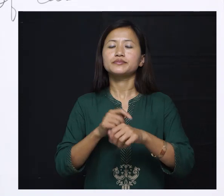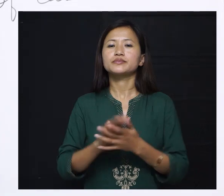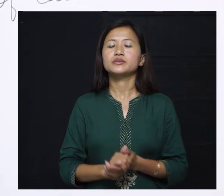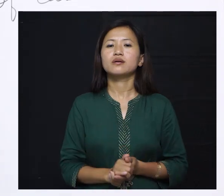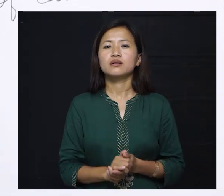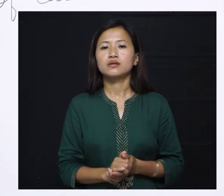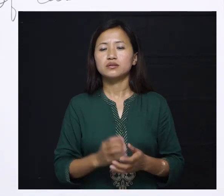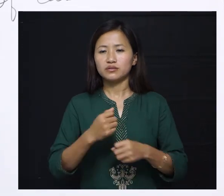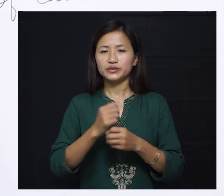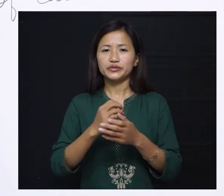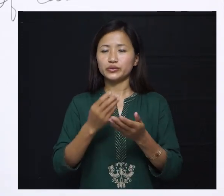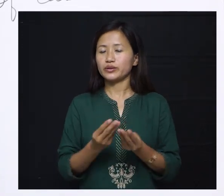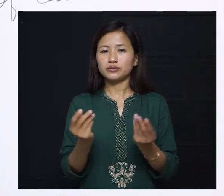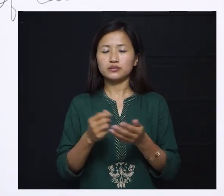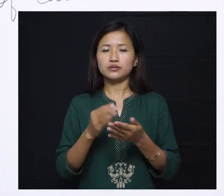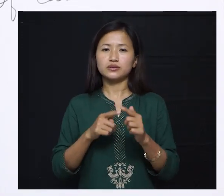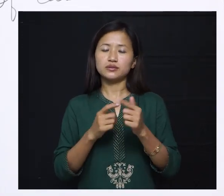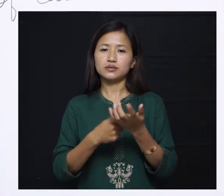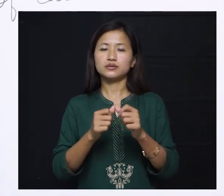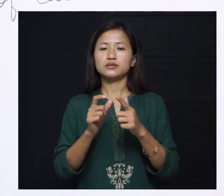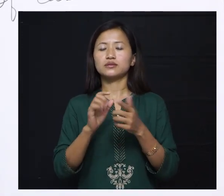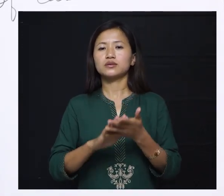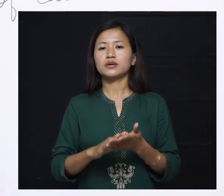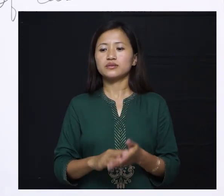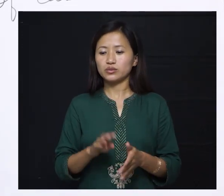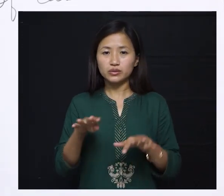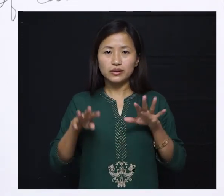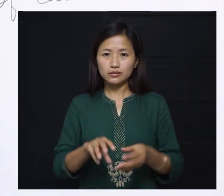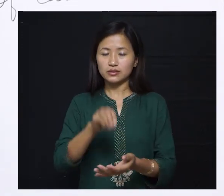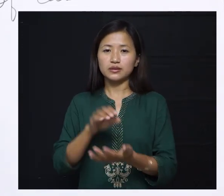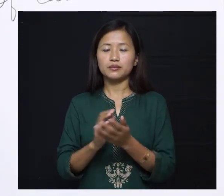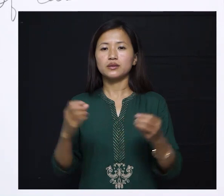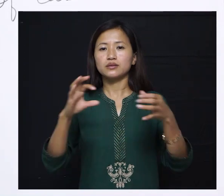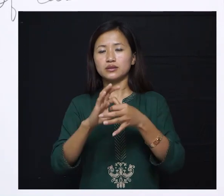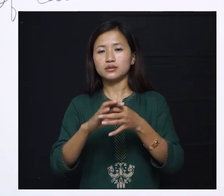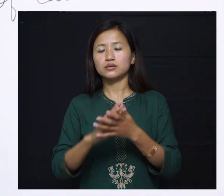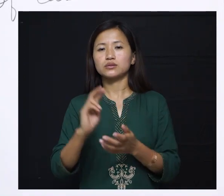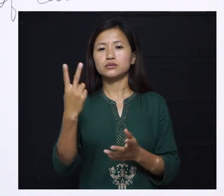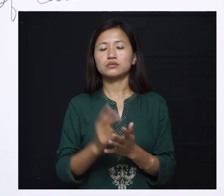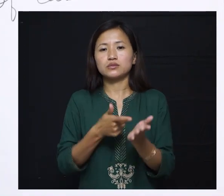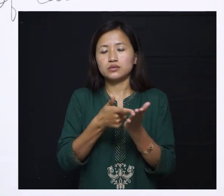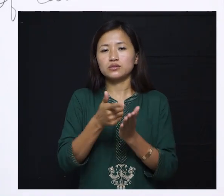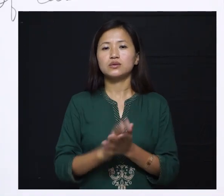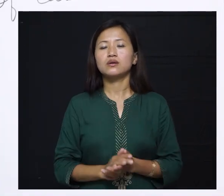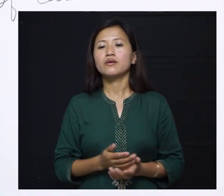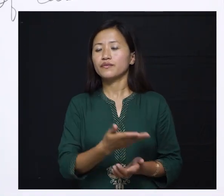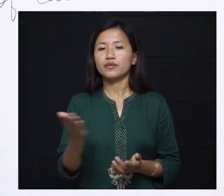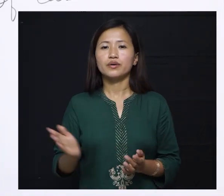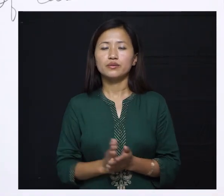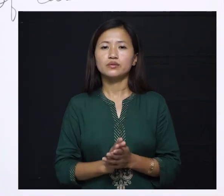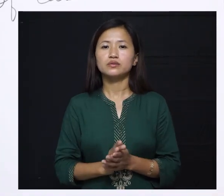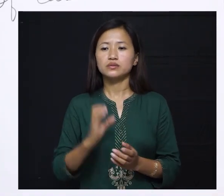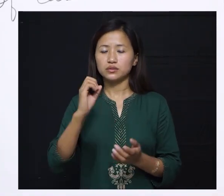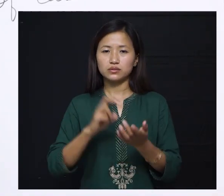traders and craftsmen were playing a major role in connecting the two rulers, because there